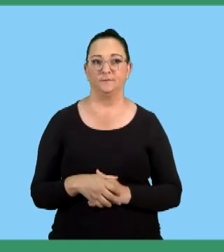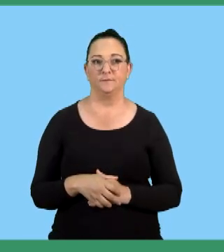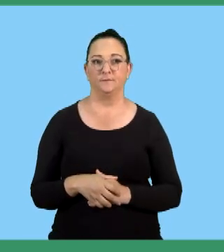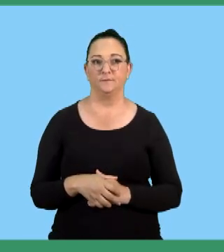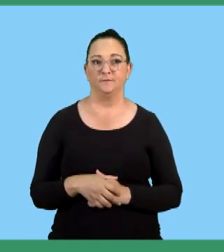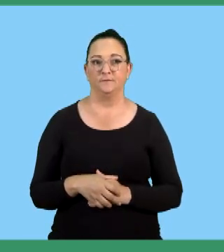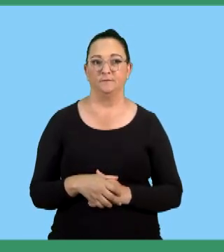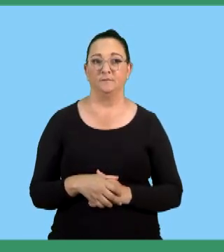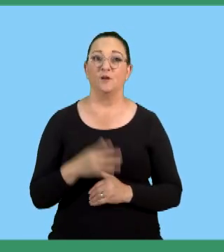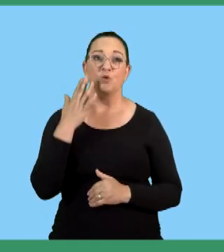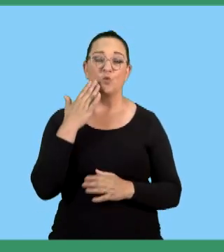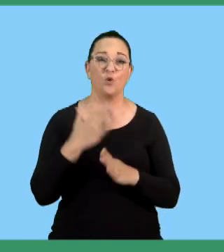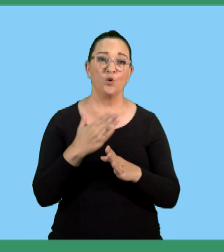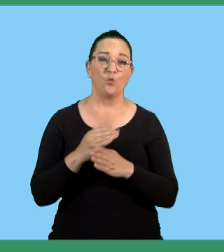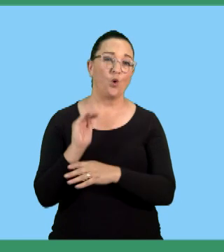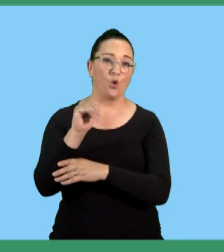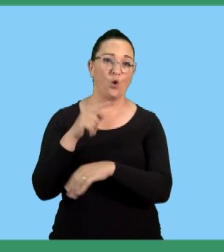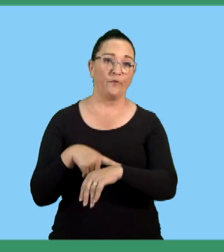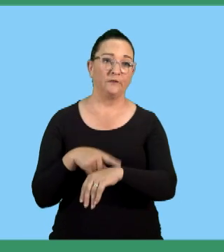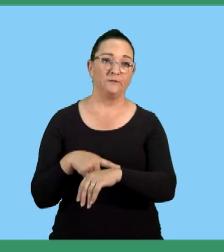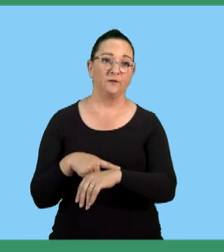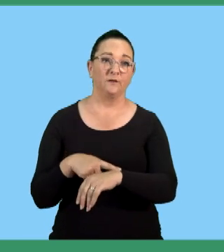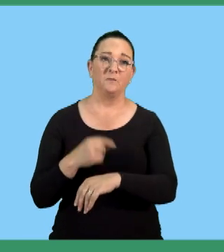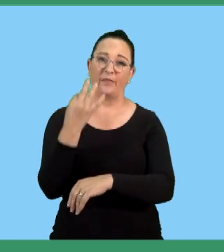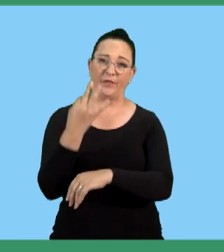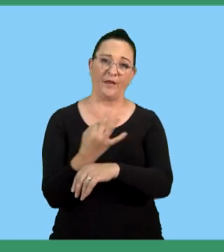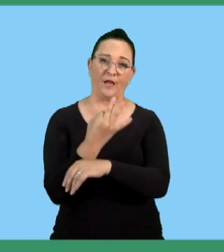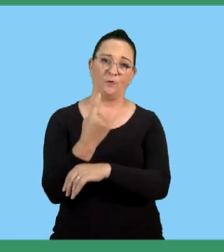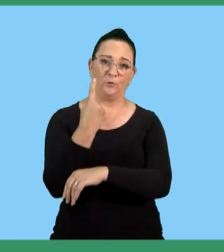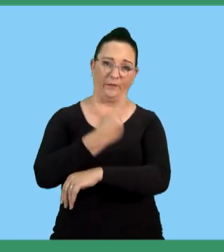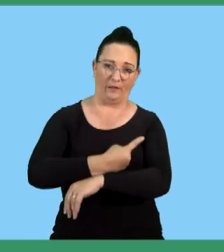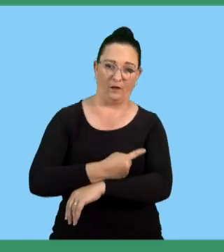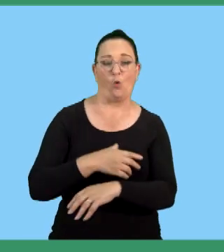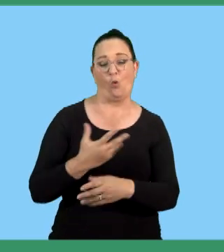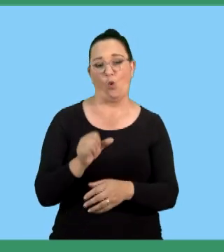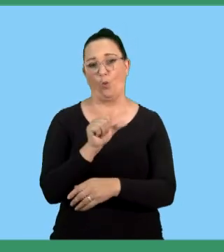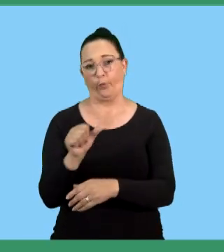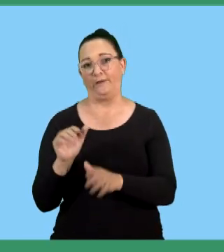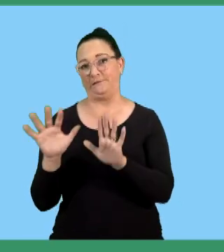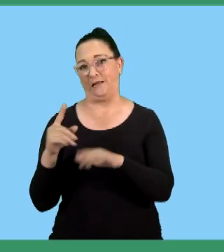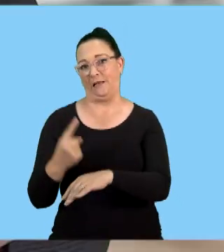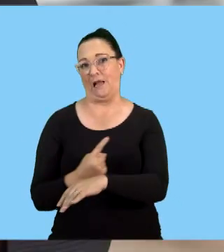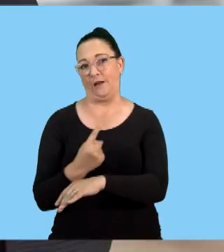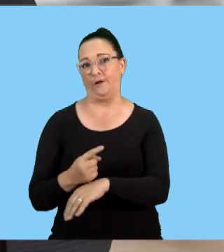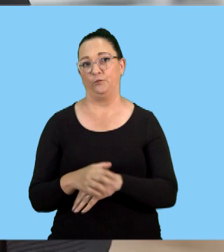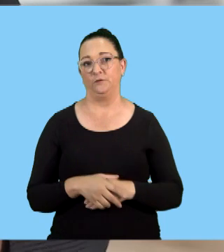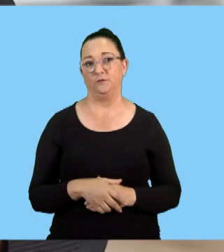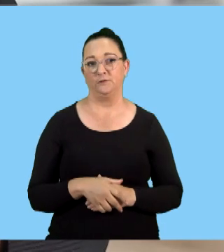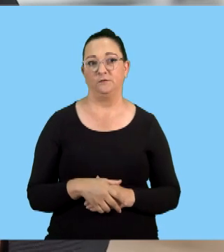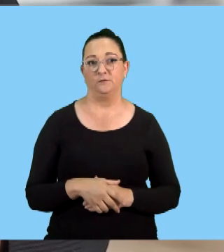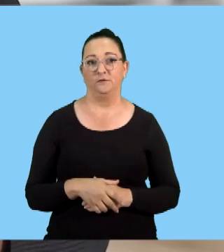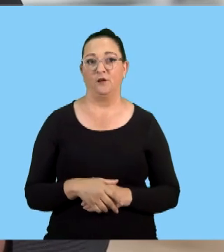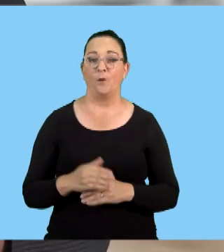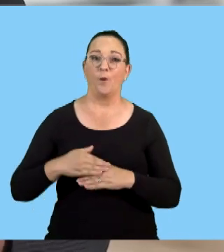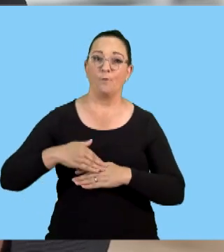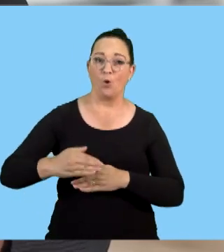as much as you're going to work for overtime, however, 3 hours per day and 10 hours per week. That's how it is. Why? Because if you're going to work more